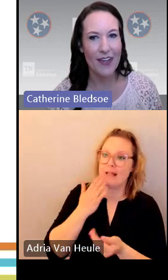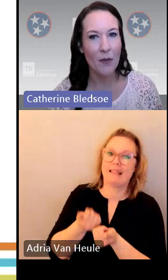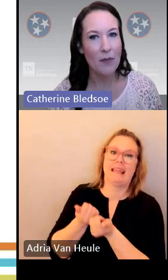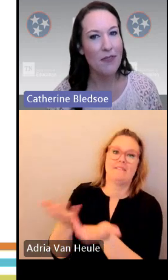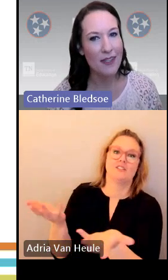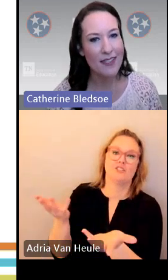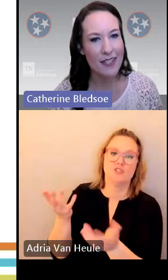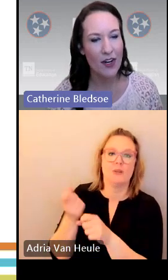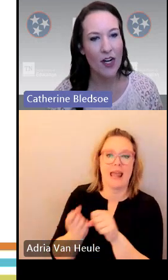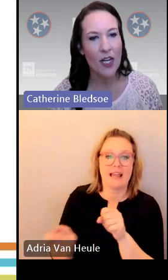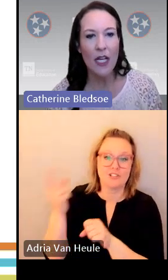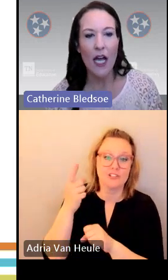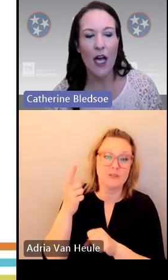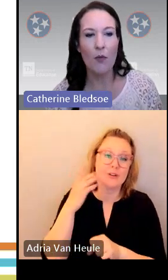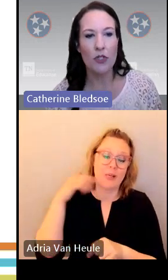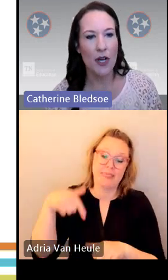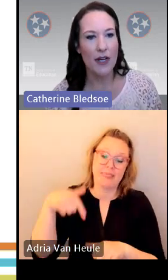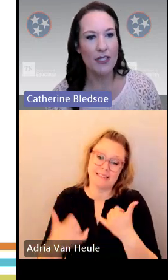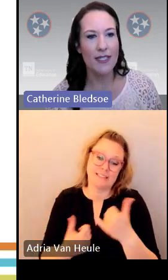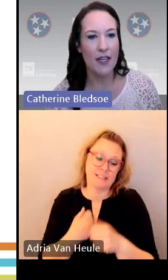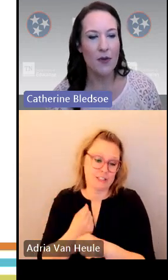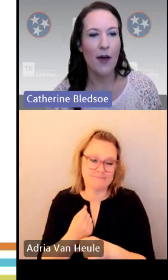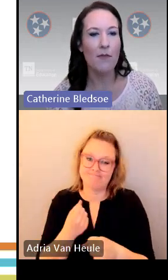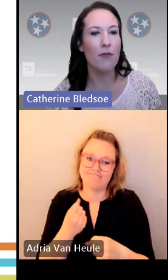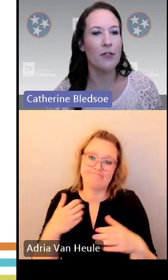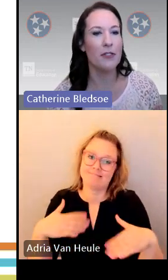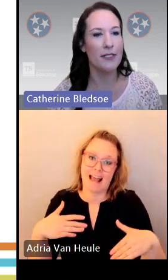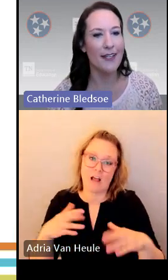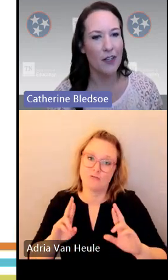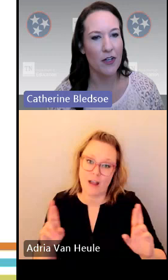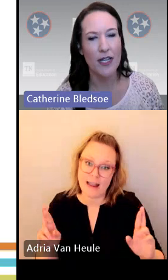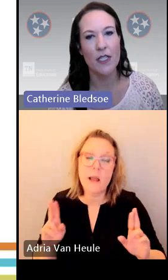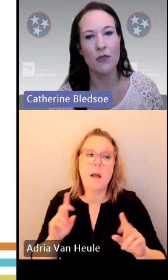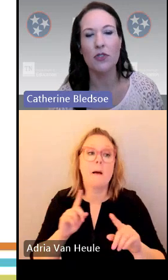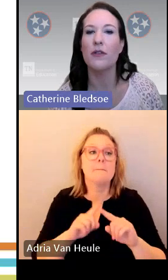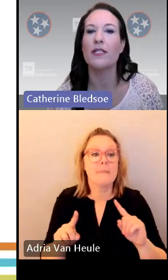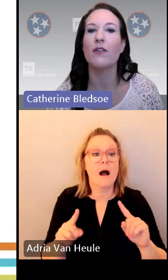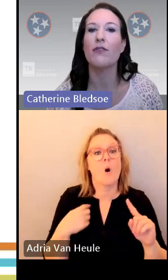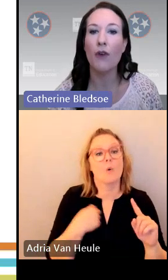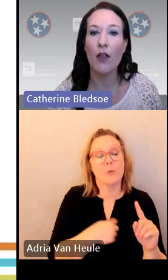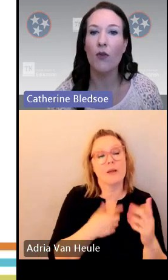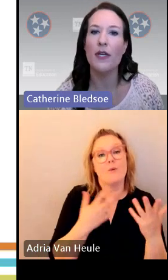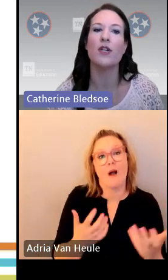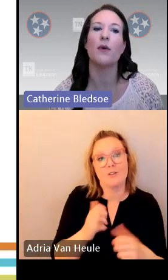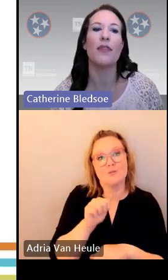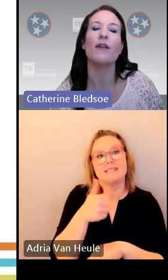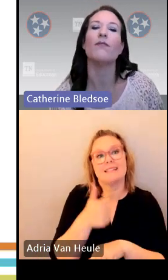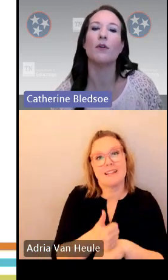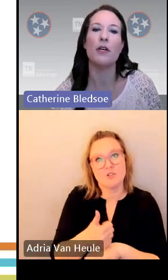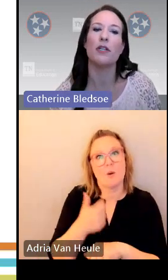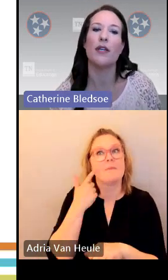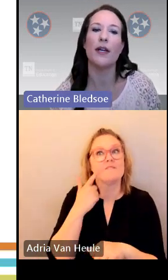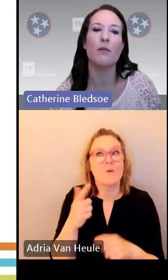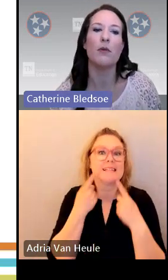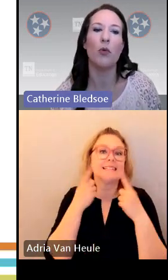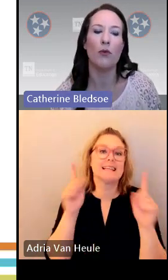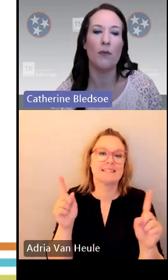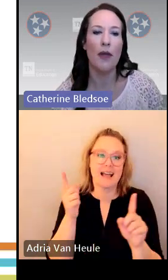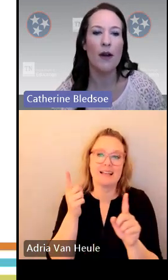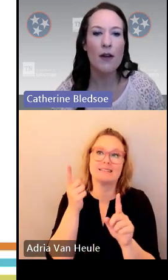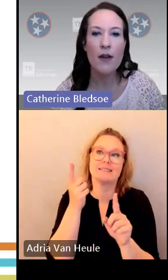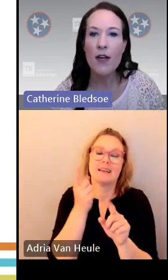doesn't currently help you this year, we're trying to set you up for success in contacting those students the following year with that information that